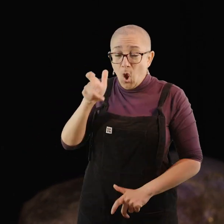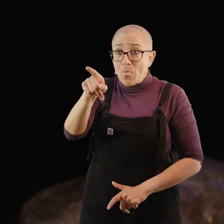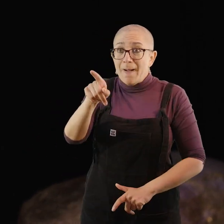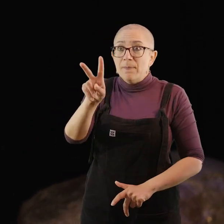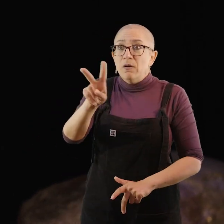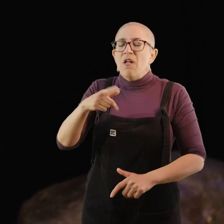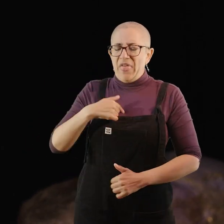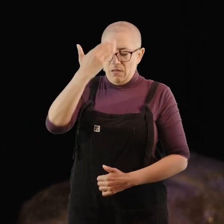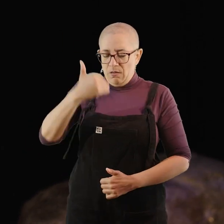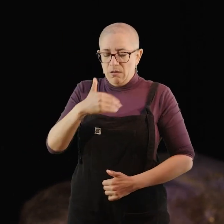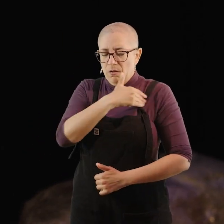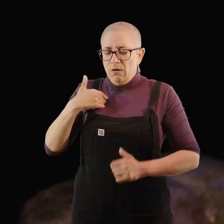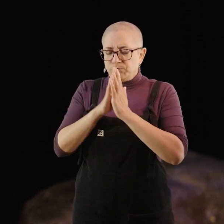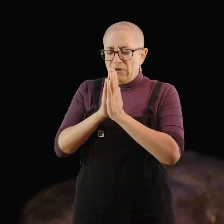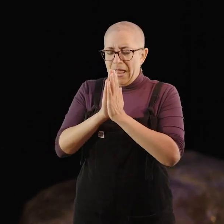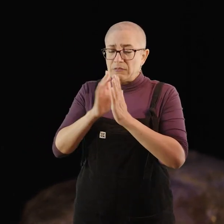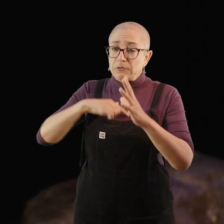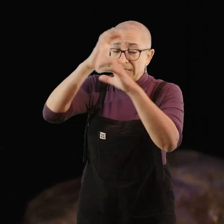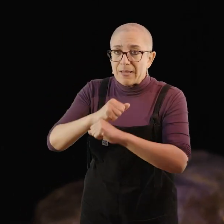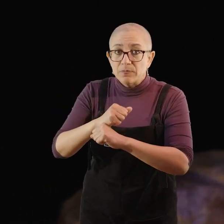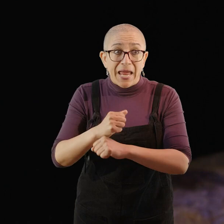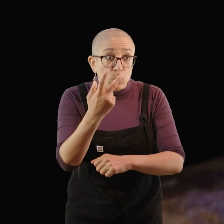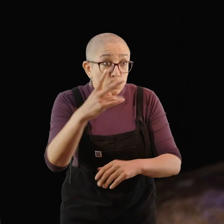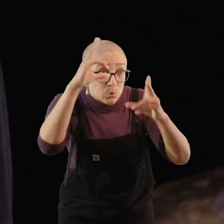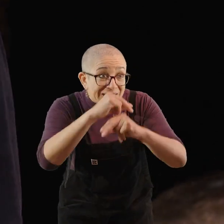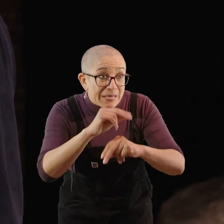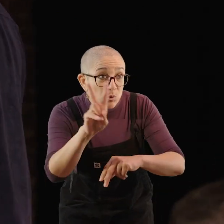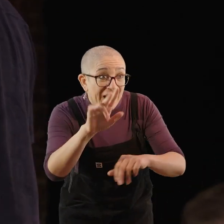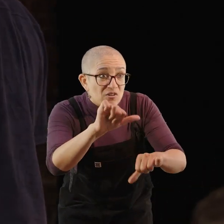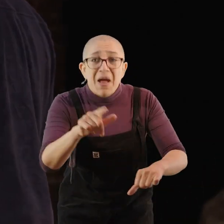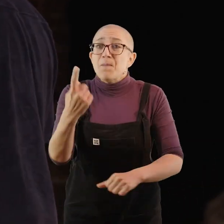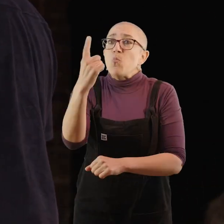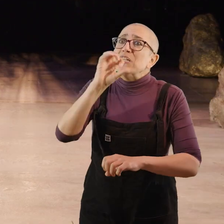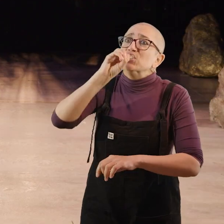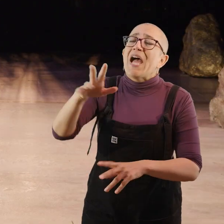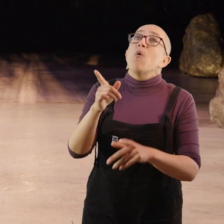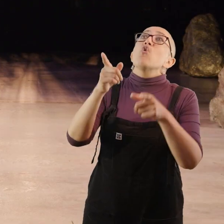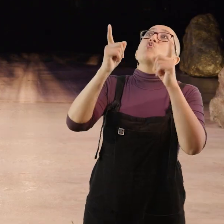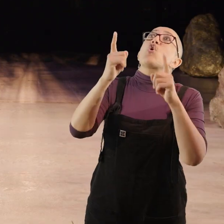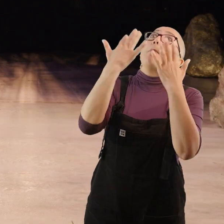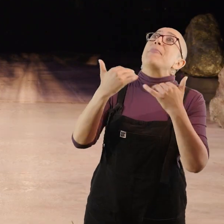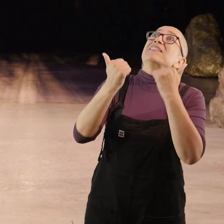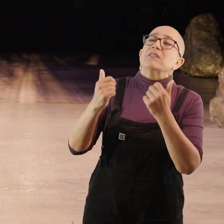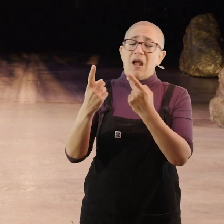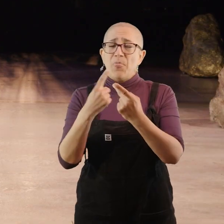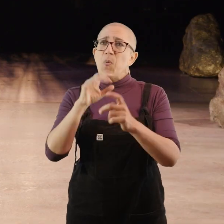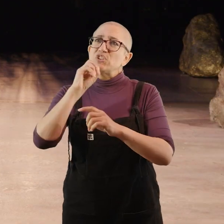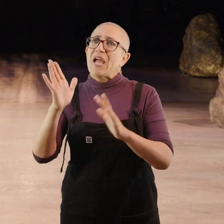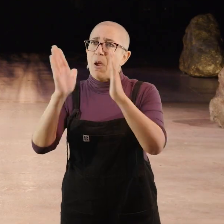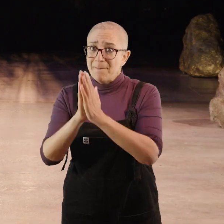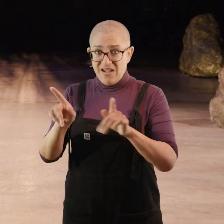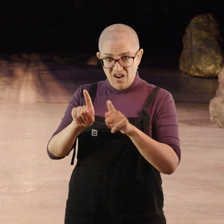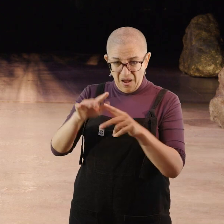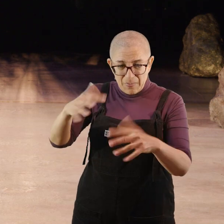prayers and addressed them again to sleep. There are two lodged together. The one cried, God bless us, and amen the other, as they had seen me with these hangman's